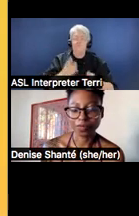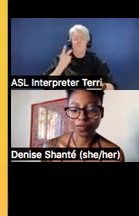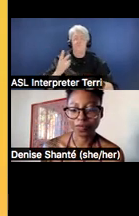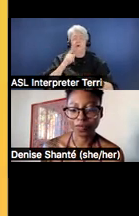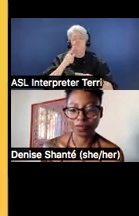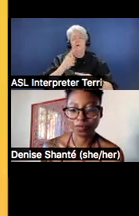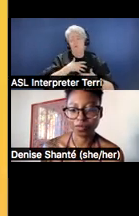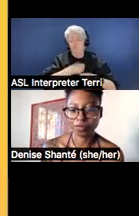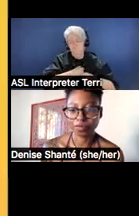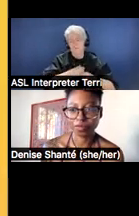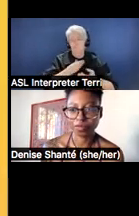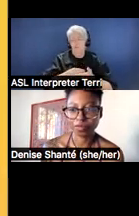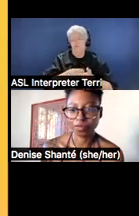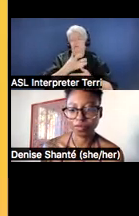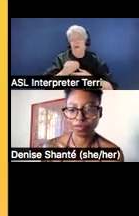Power.